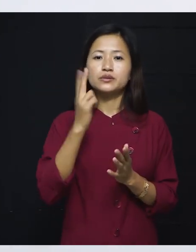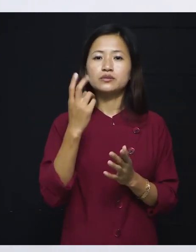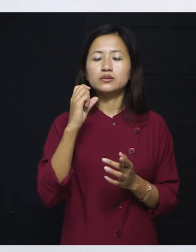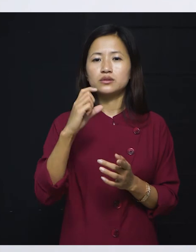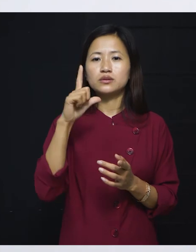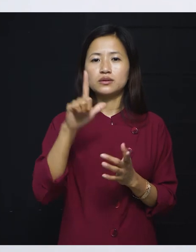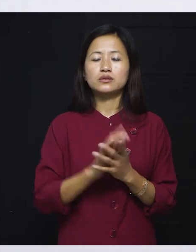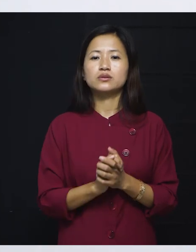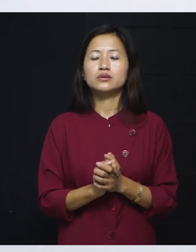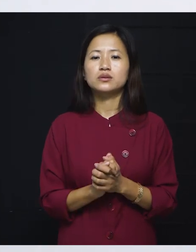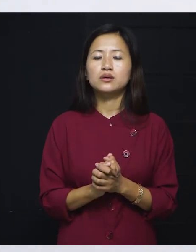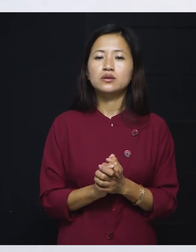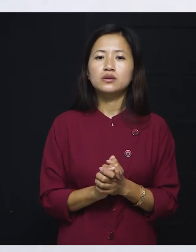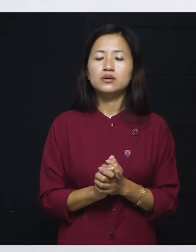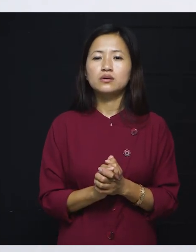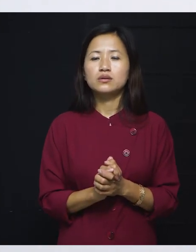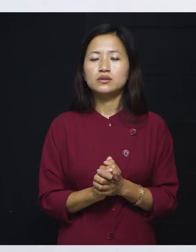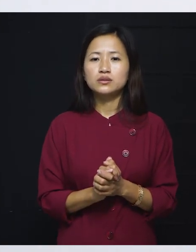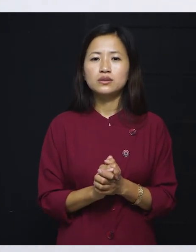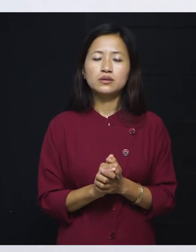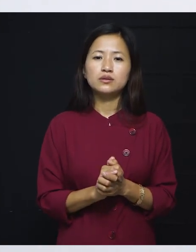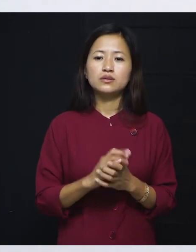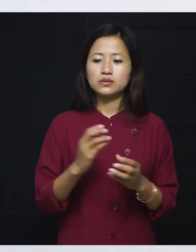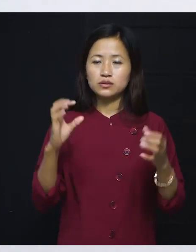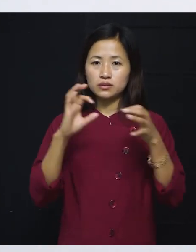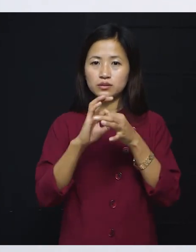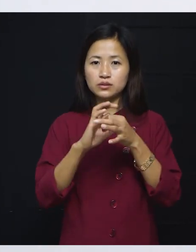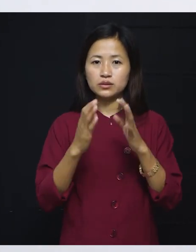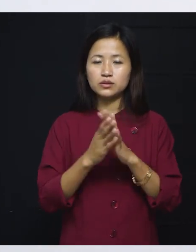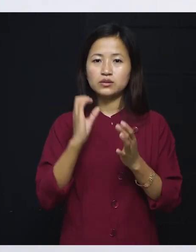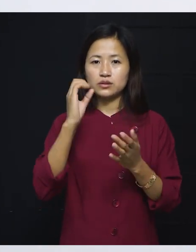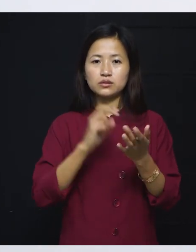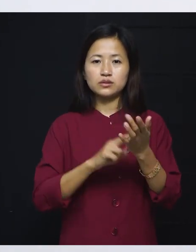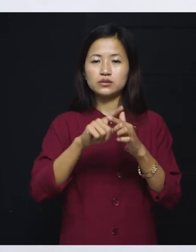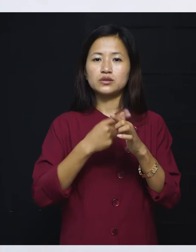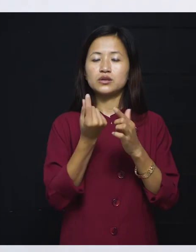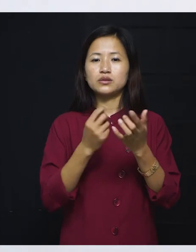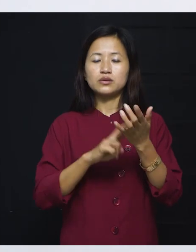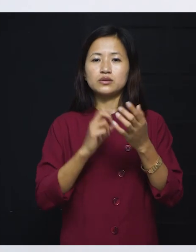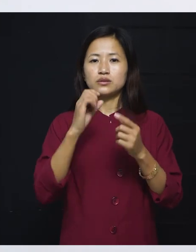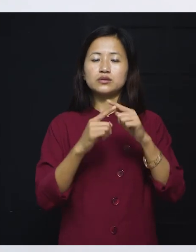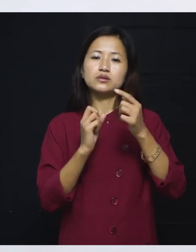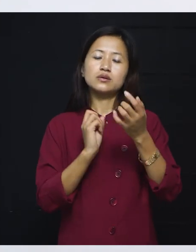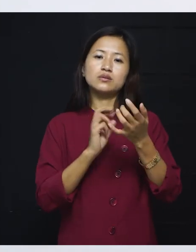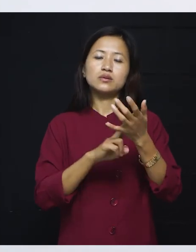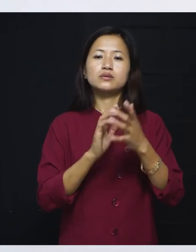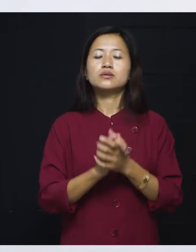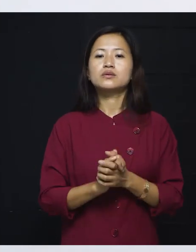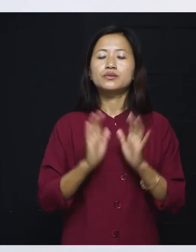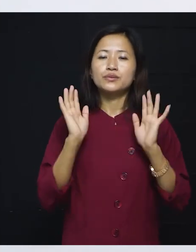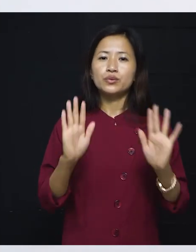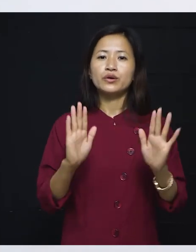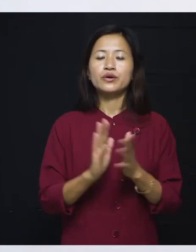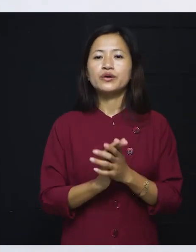clauses, okay? I'm repeating, there will be two clauses joined by a conjunction. You know what are conjunctions, right? We have